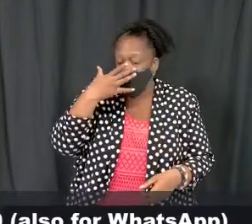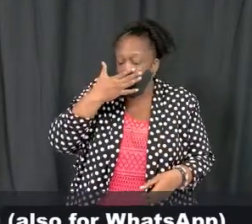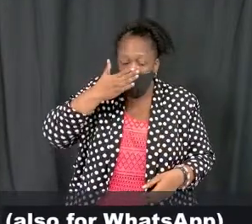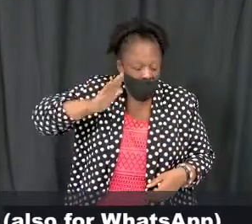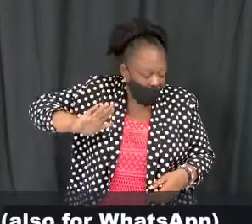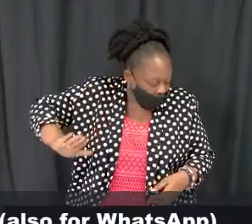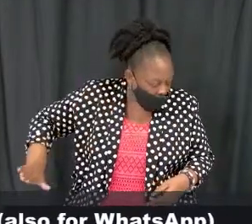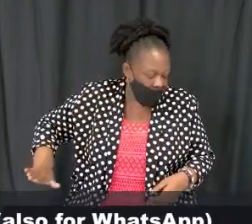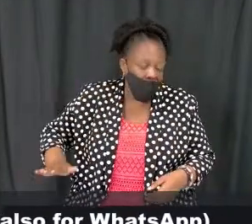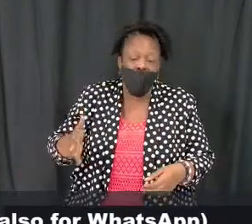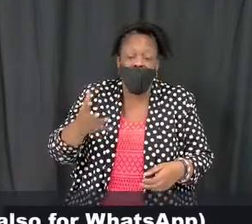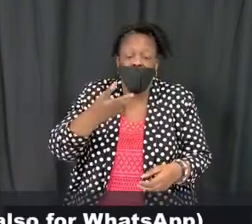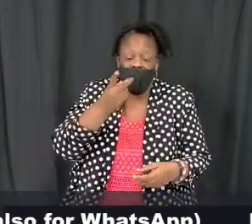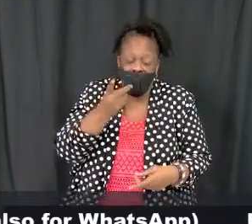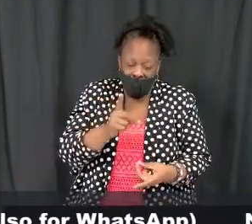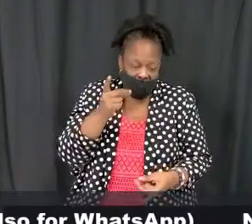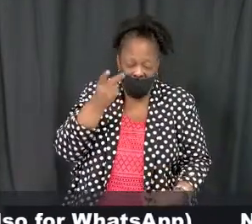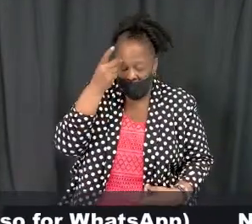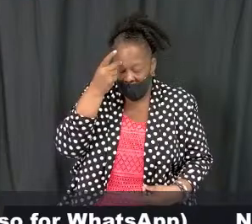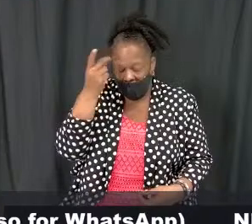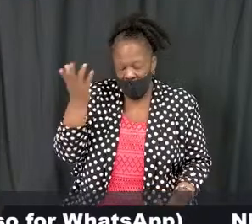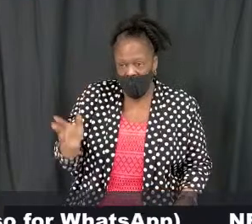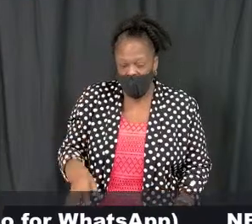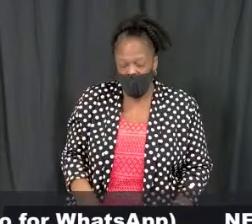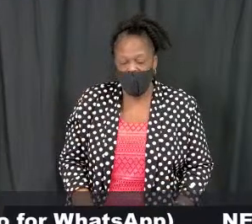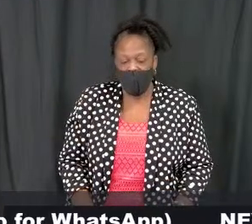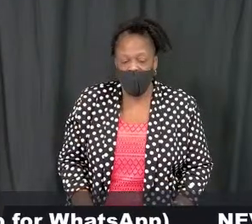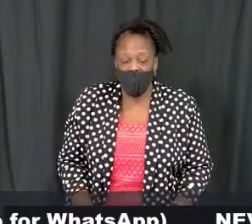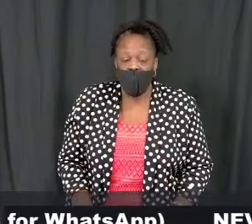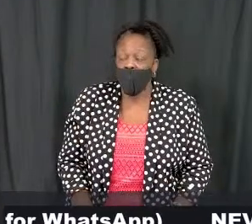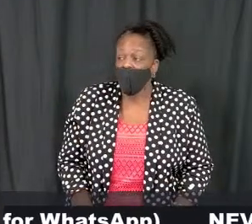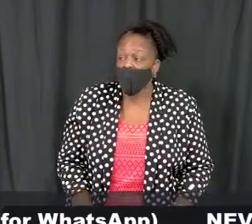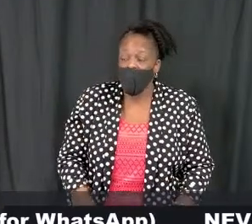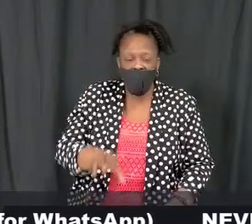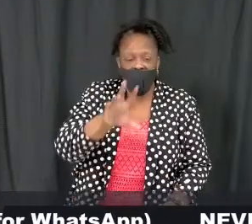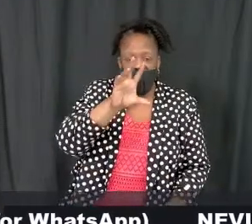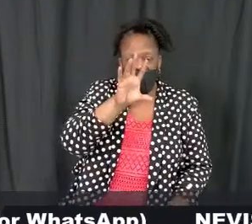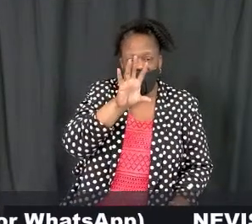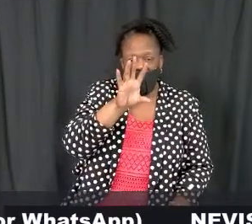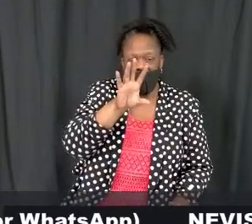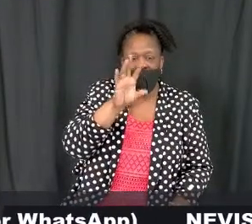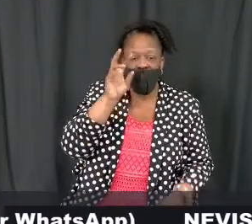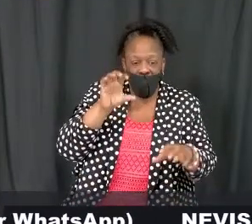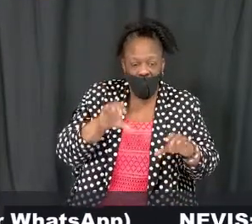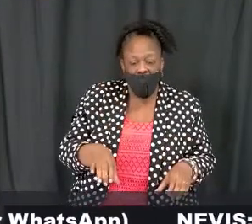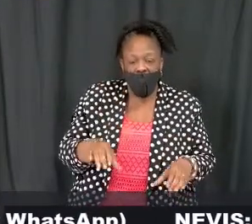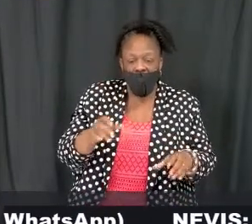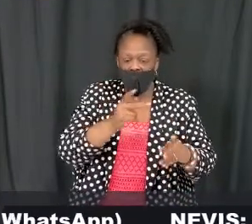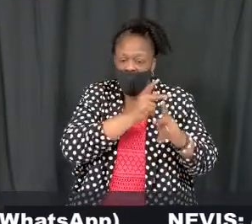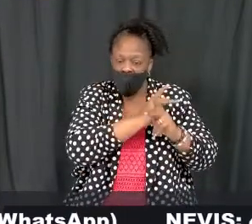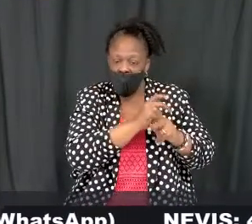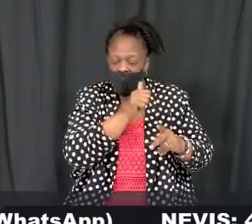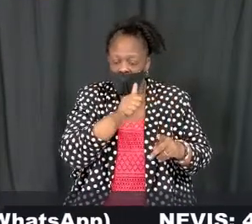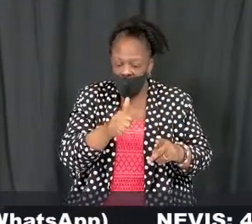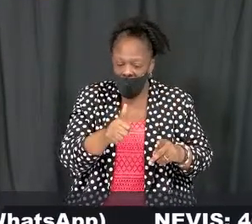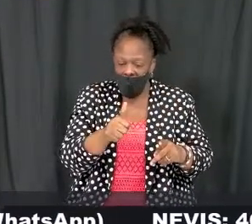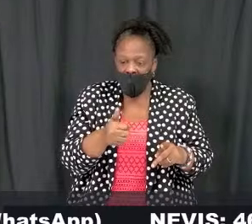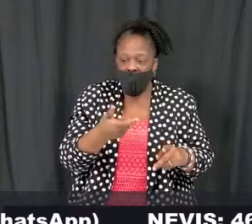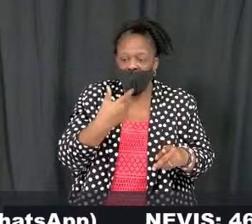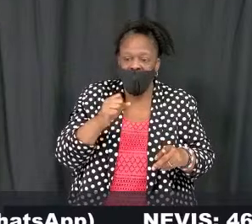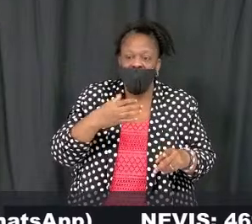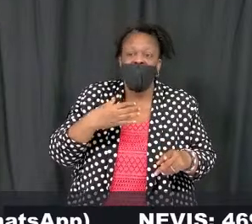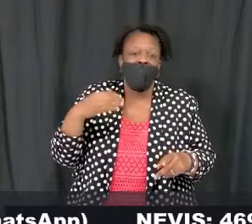a single dose. This vaccine is 82.4% effective in preventing severe disease